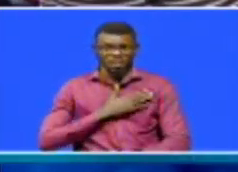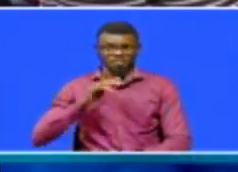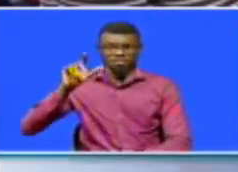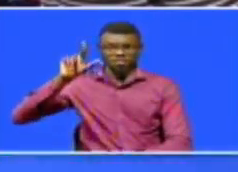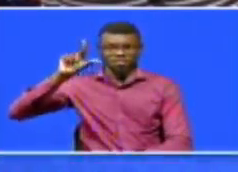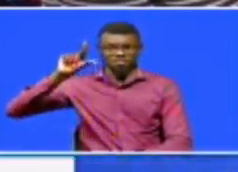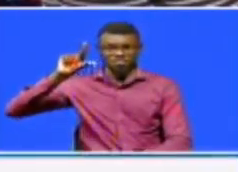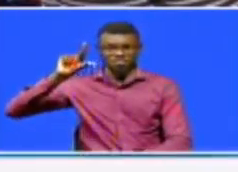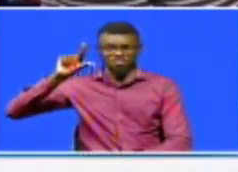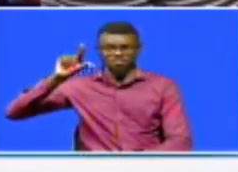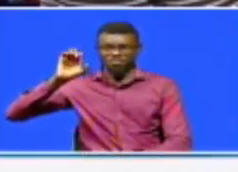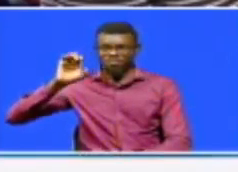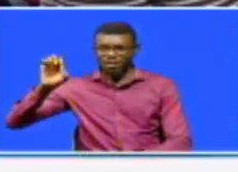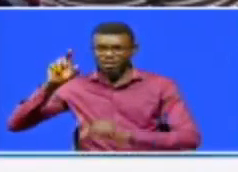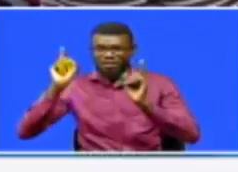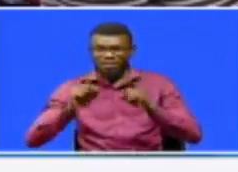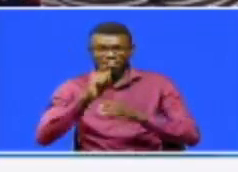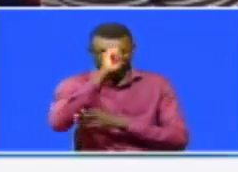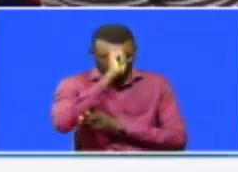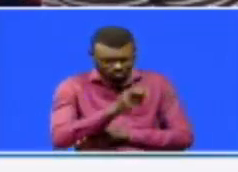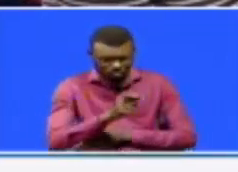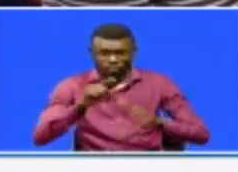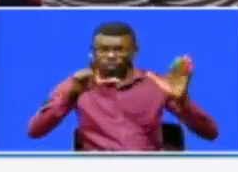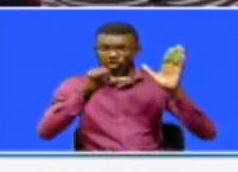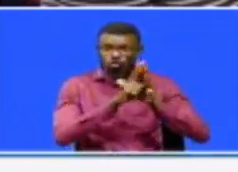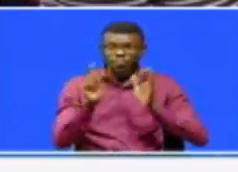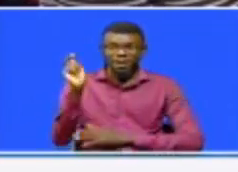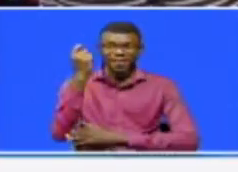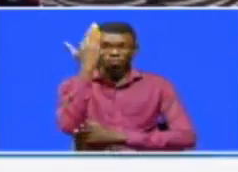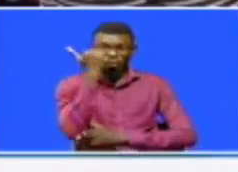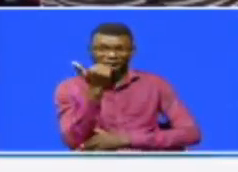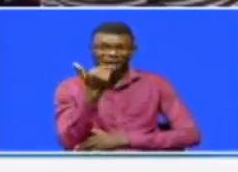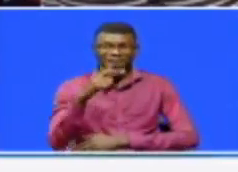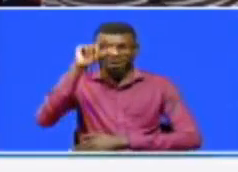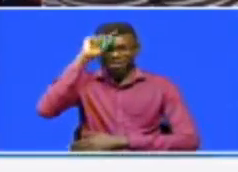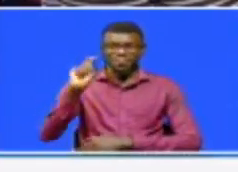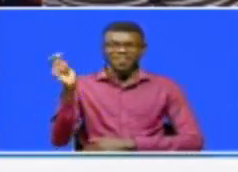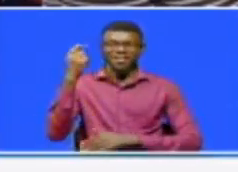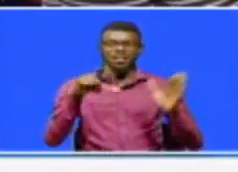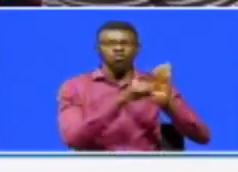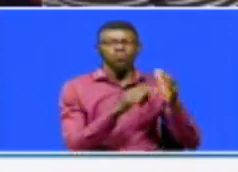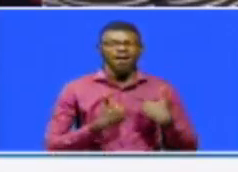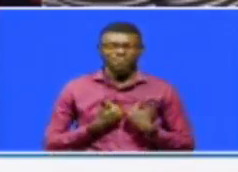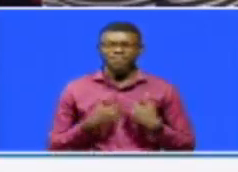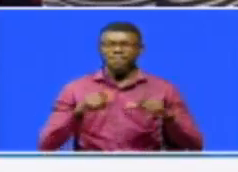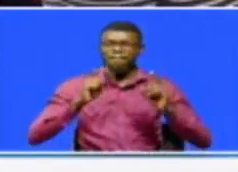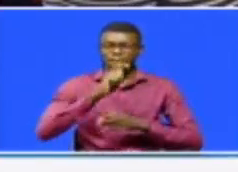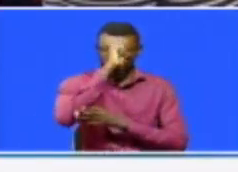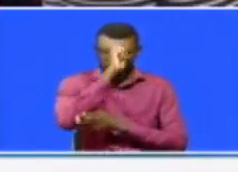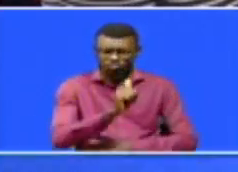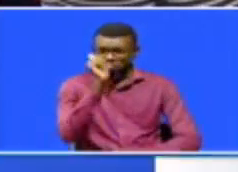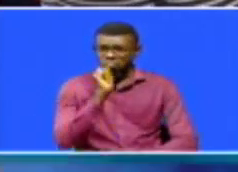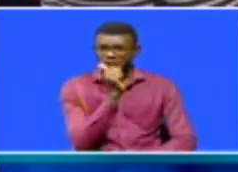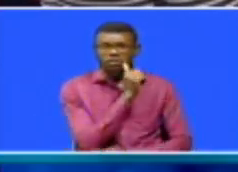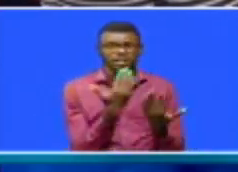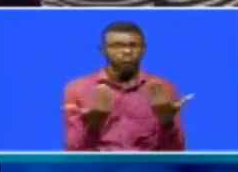sheria ya serikali ya Kenya, kwa sababu tunaongozwa na sheria ya serikali ya Kenya kuheshimu private